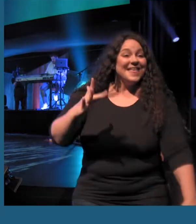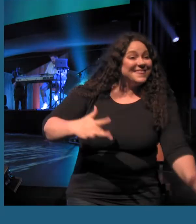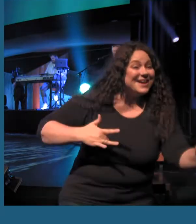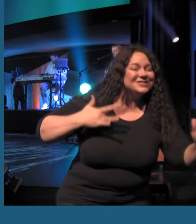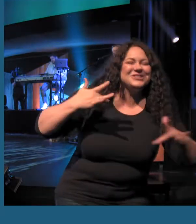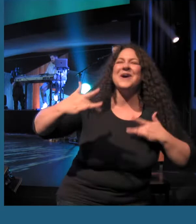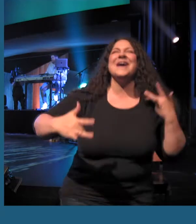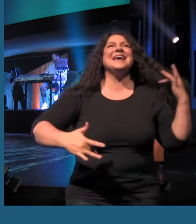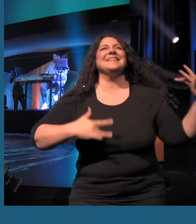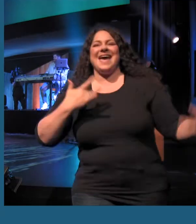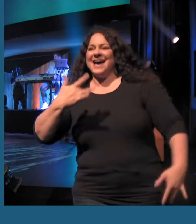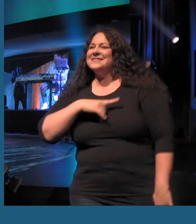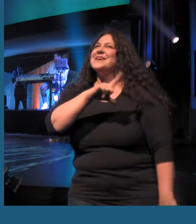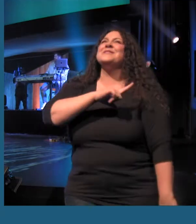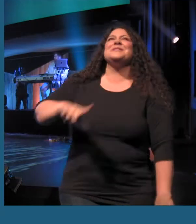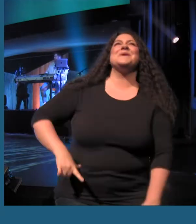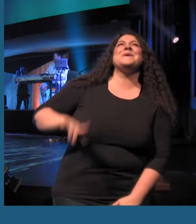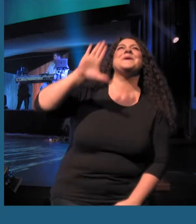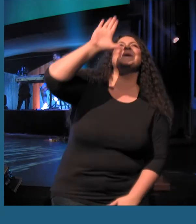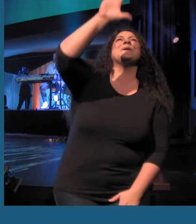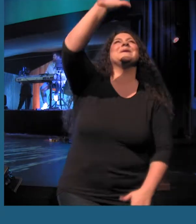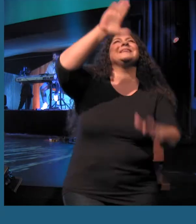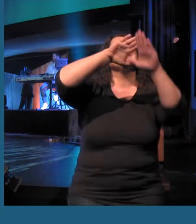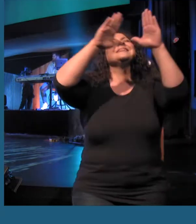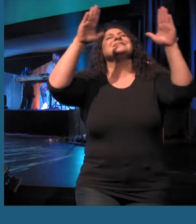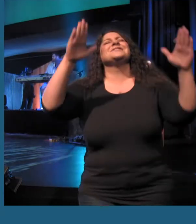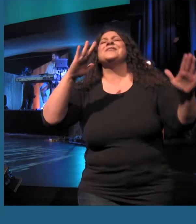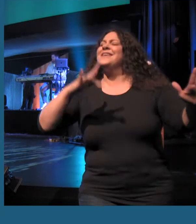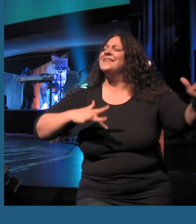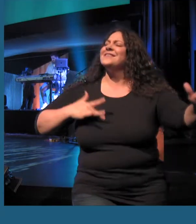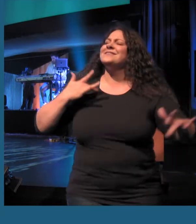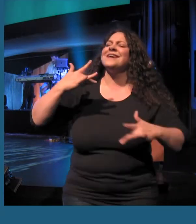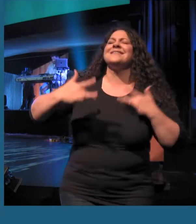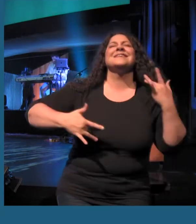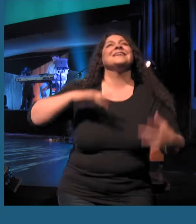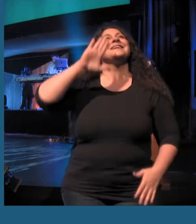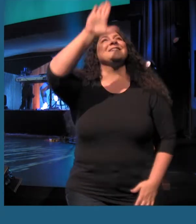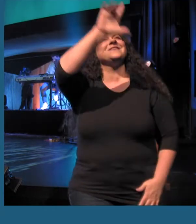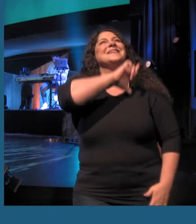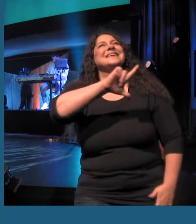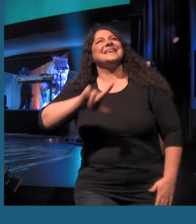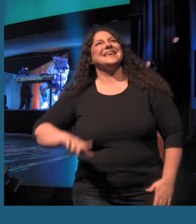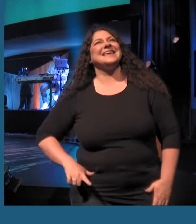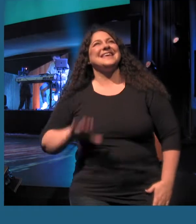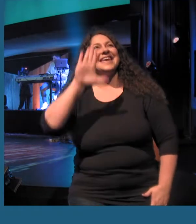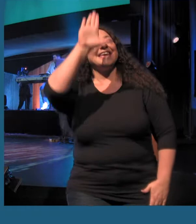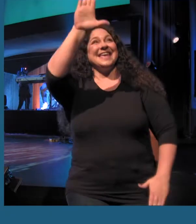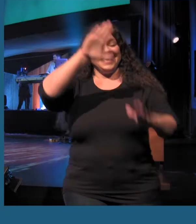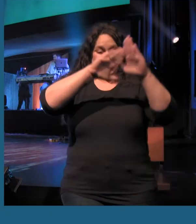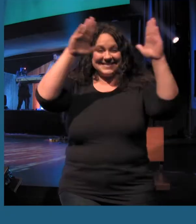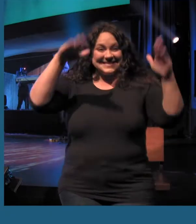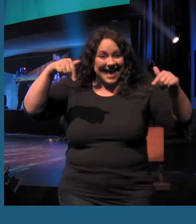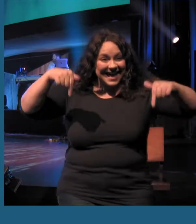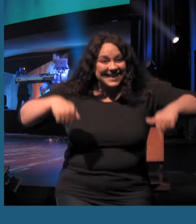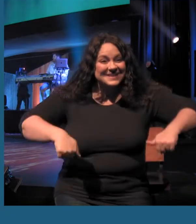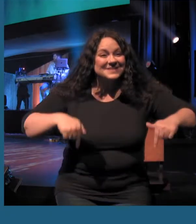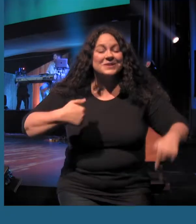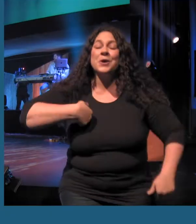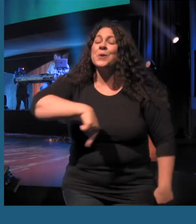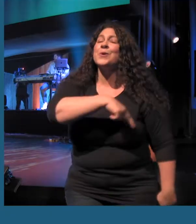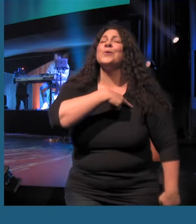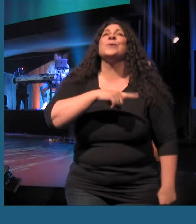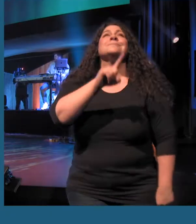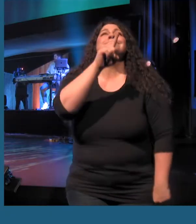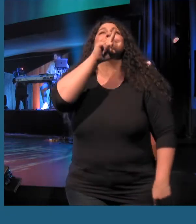Yeah. There's joy in the house of the Lord. There's joy in the house of the Lord today. And we won't